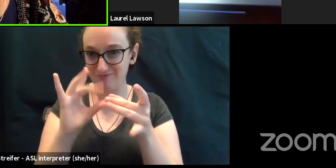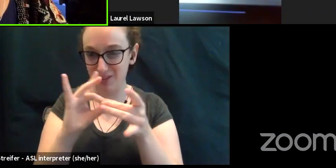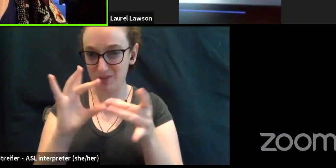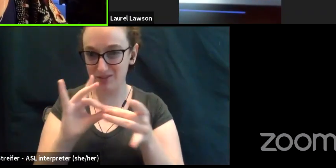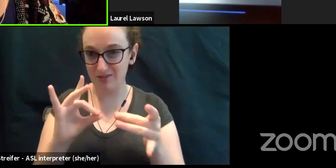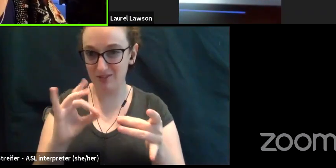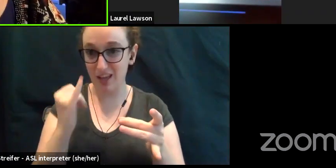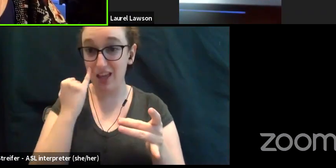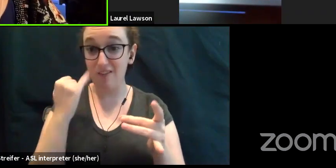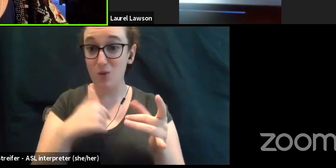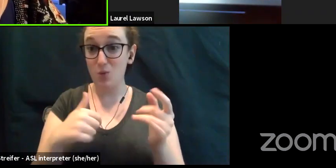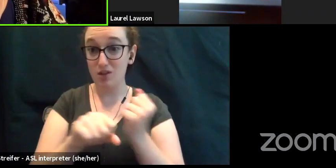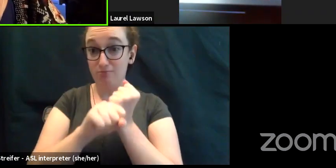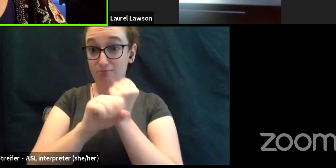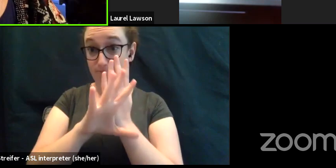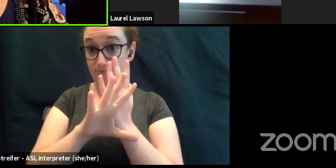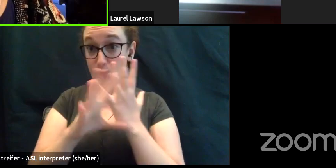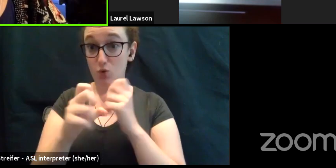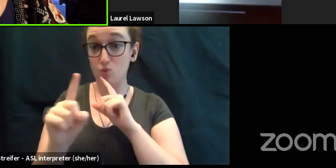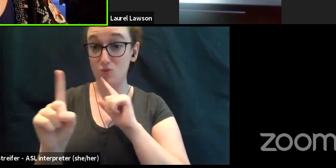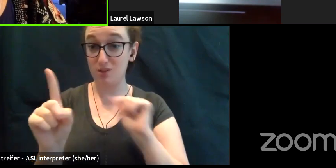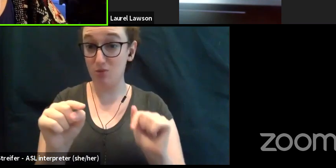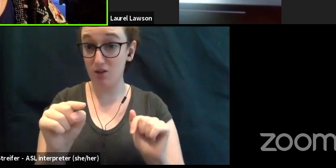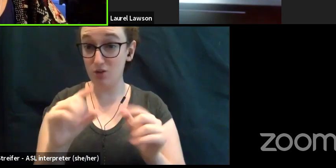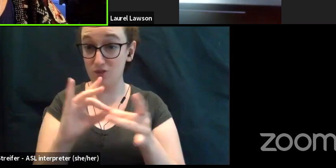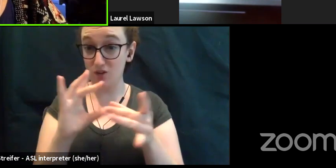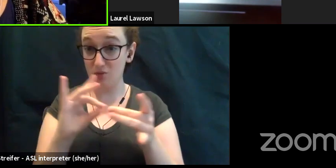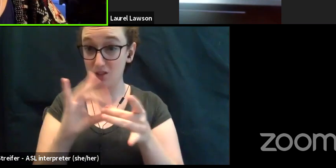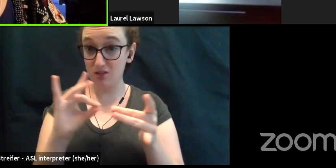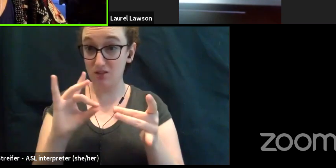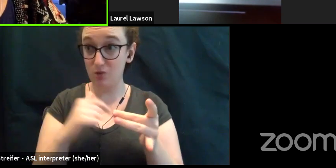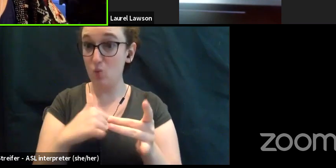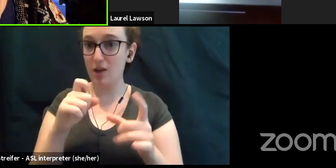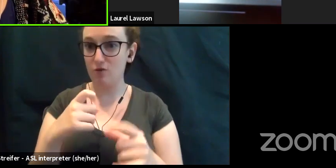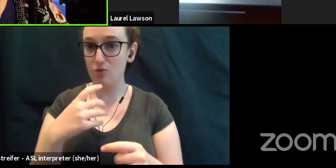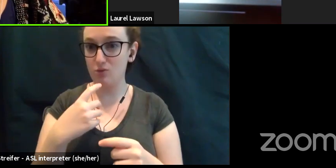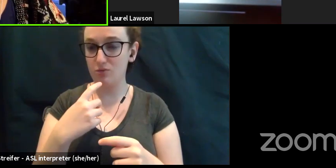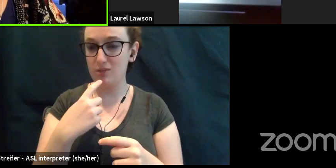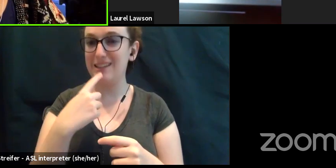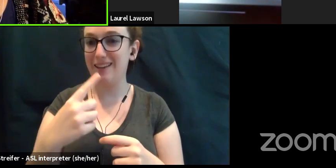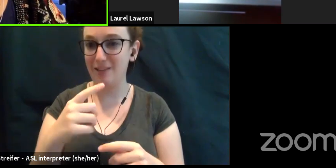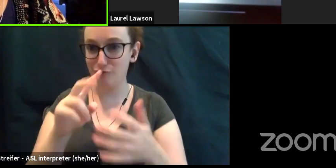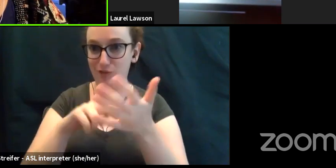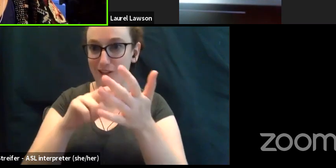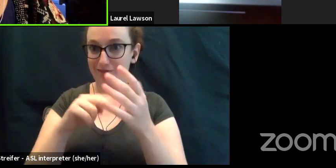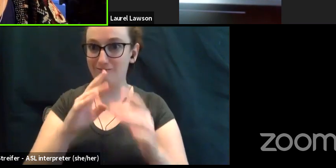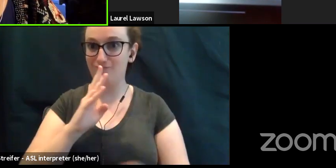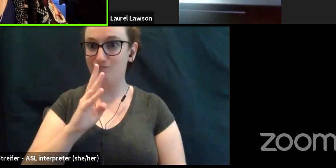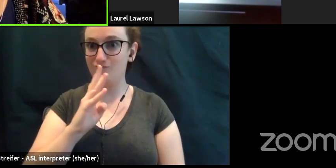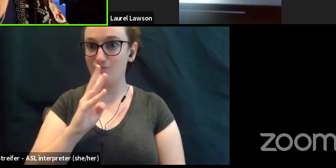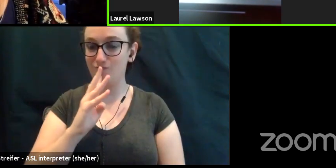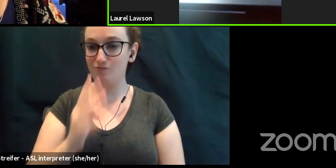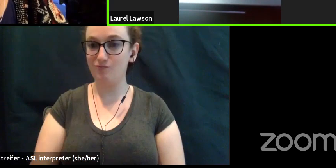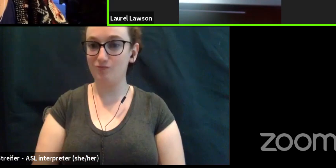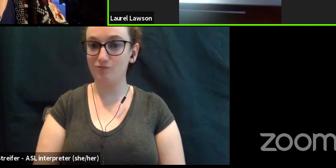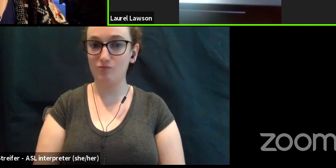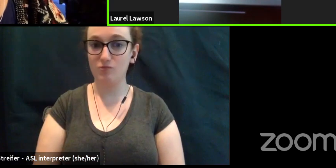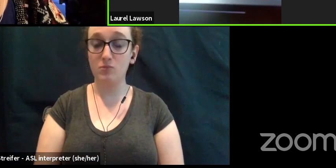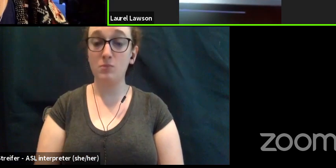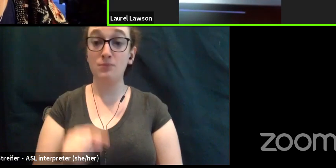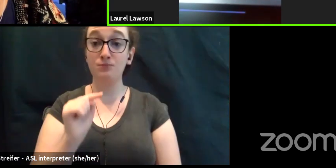want to respond to chat questions, we got to make those audible for him. Yep. As